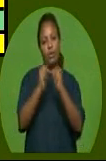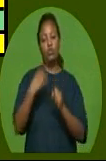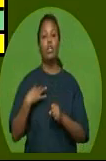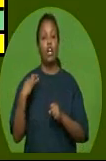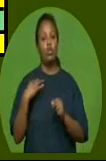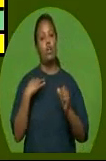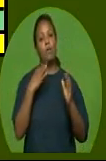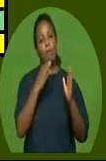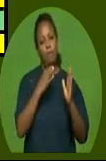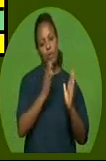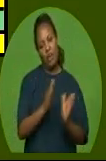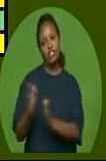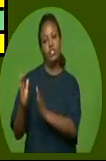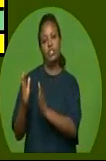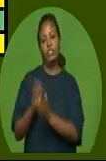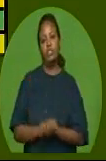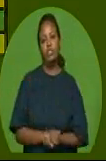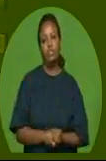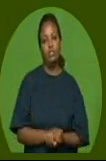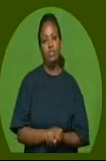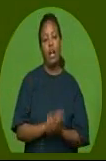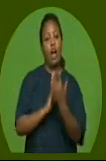when compared to cloth production.